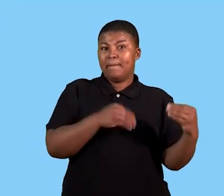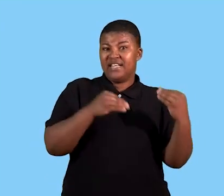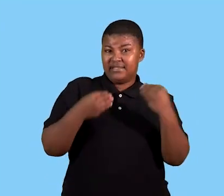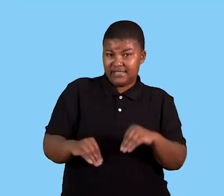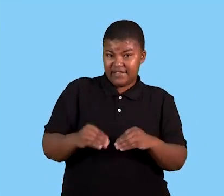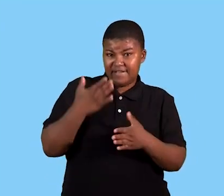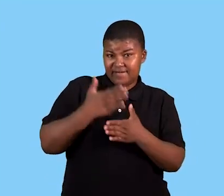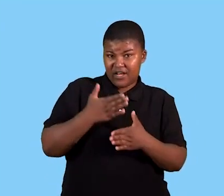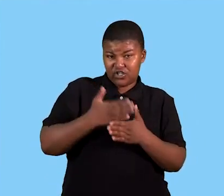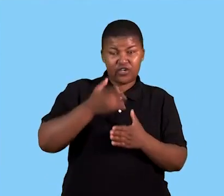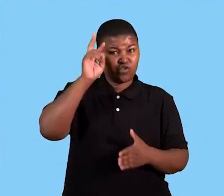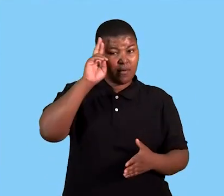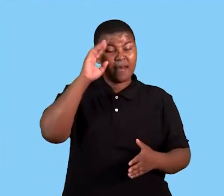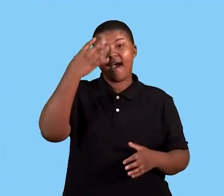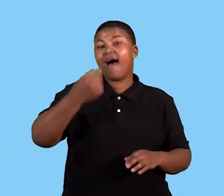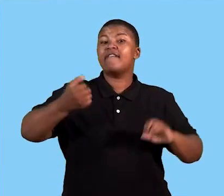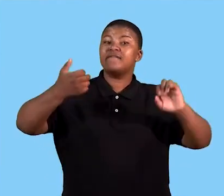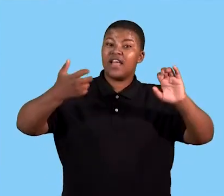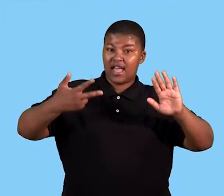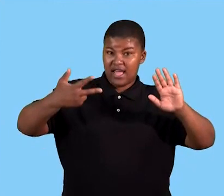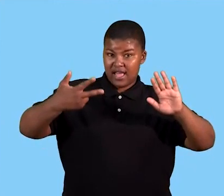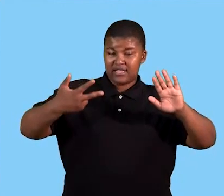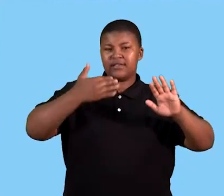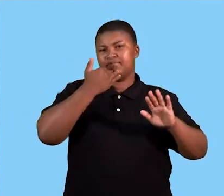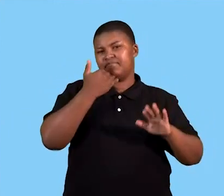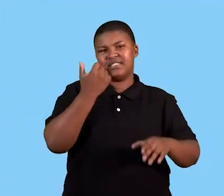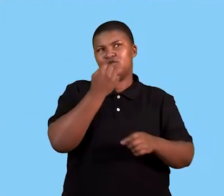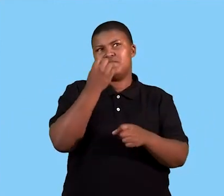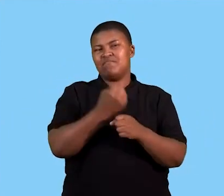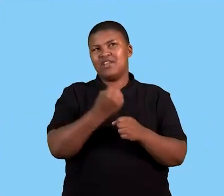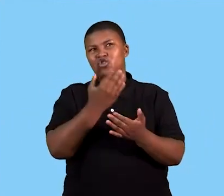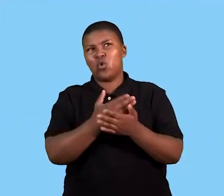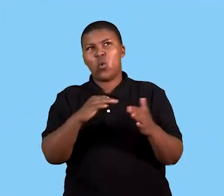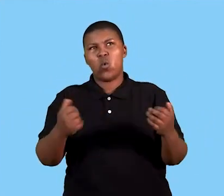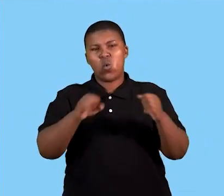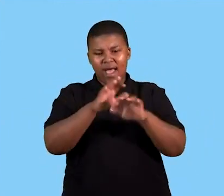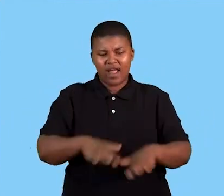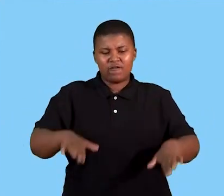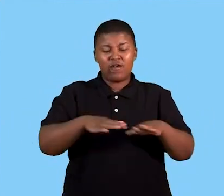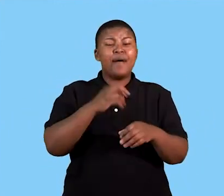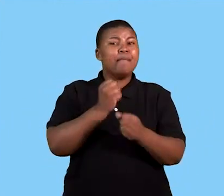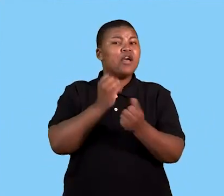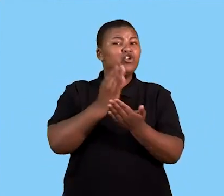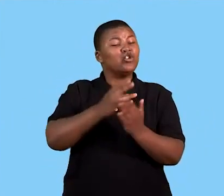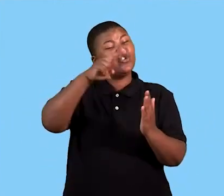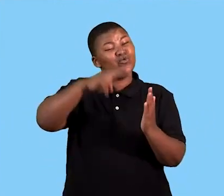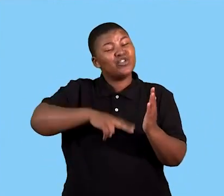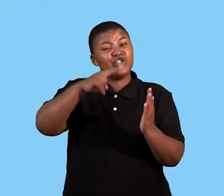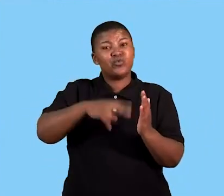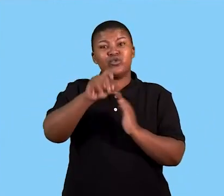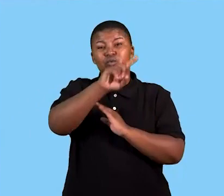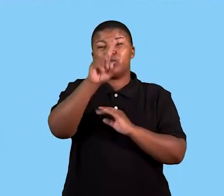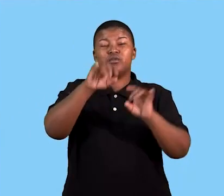business functions then, remember there's 8 of them. Do not confuse them with maybe the environments. Always read the